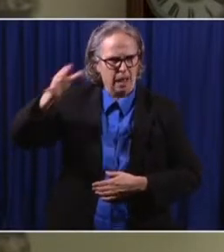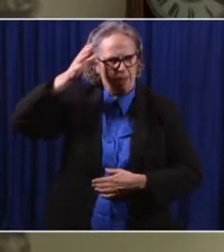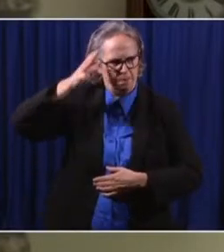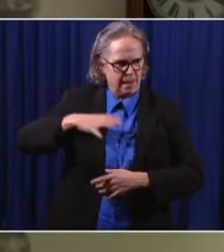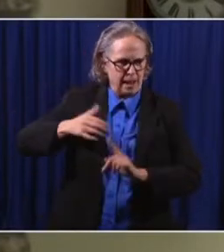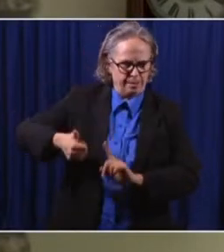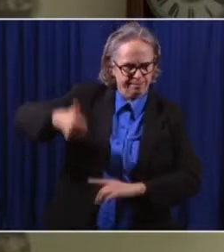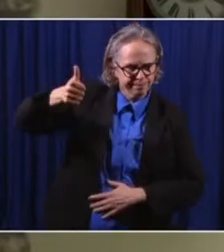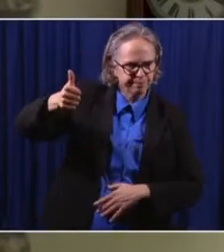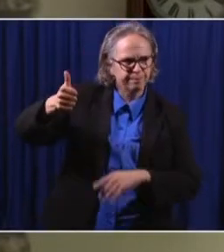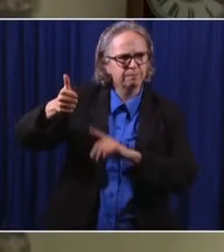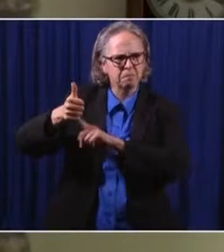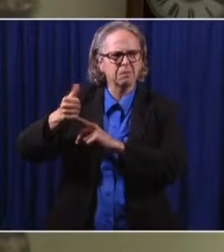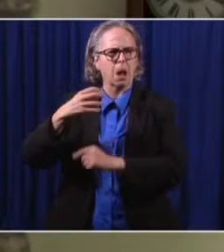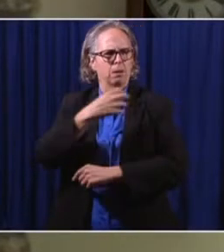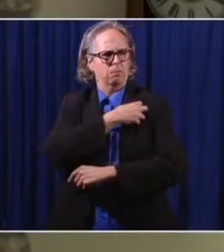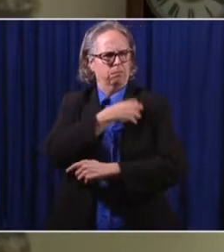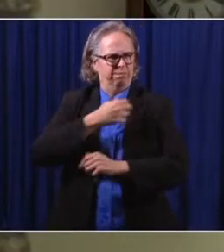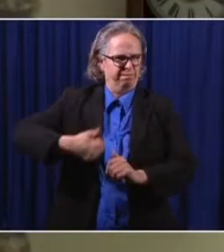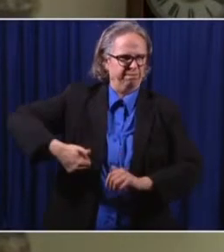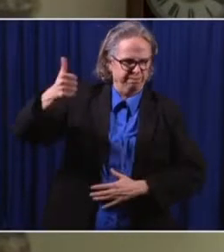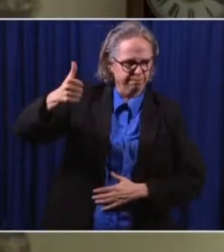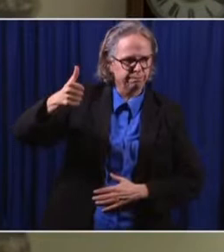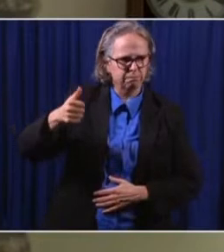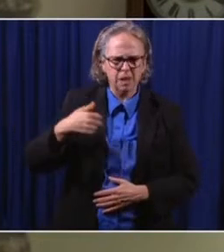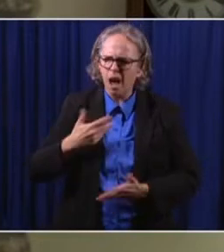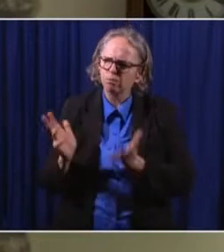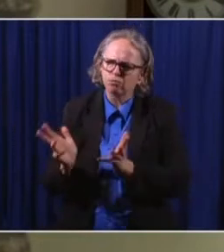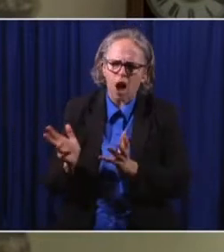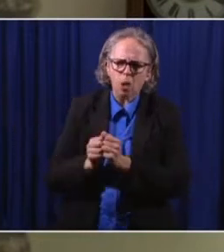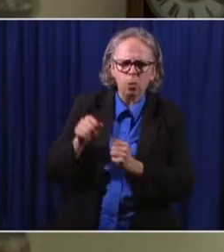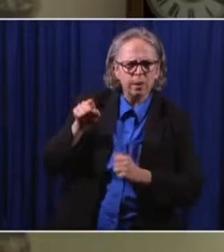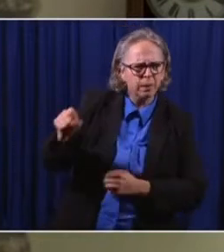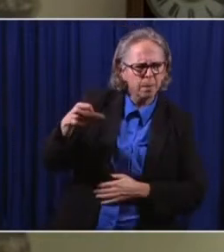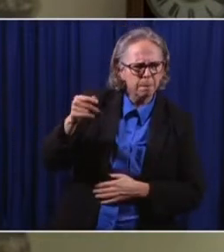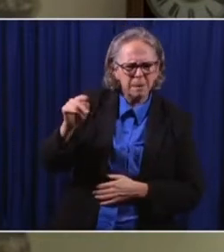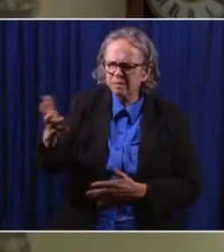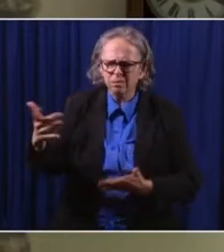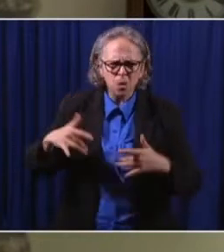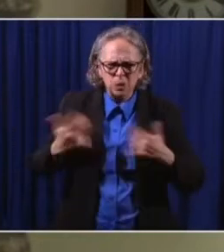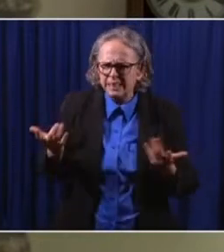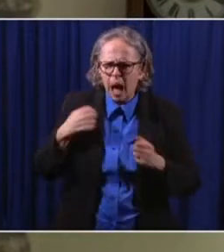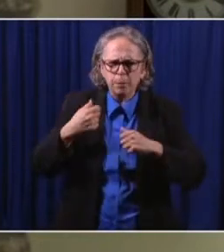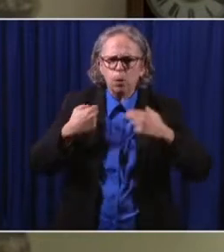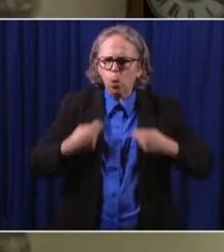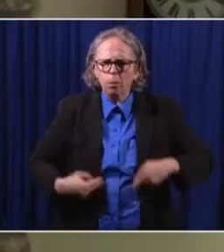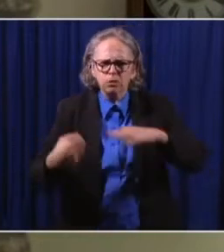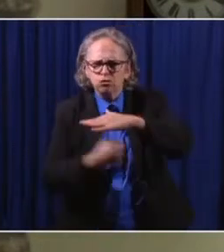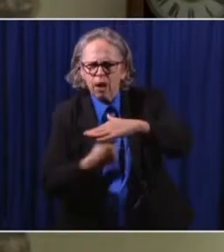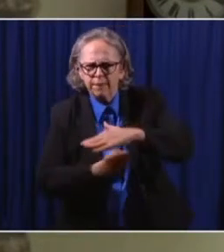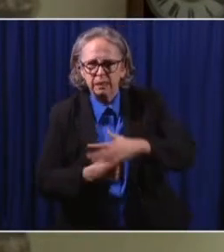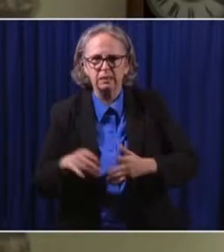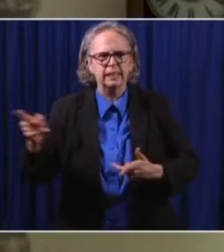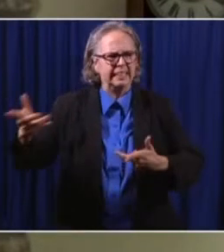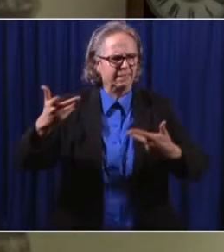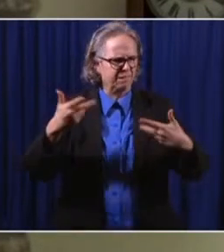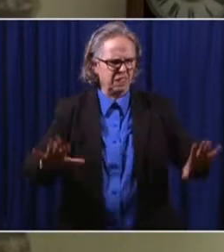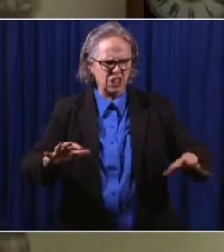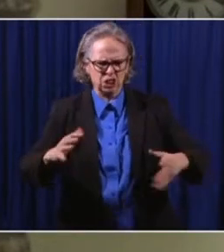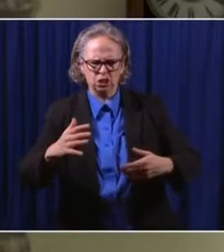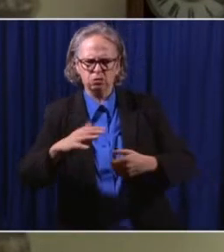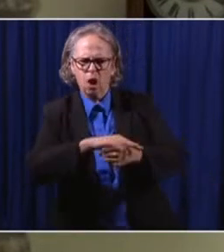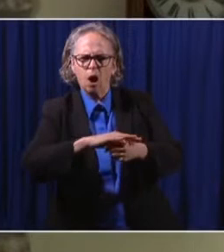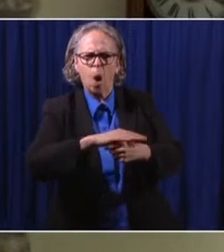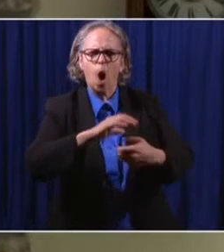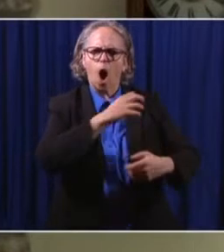and the men and women of the Marshal Service have carried out in conjunction with local law enforcement. They've also had help from their